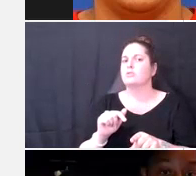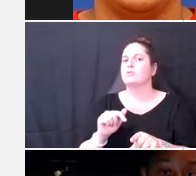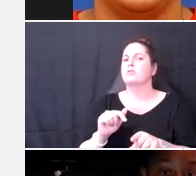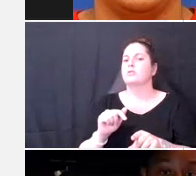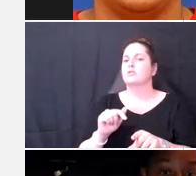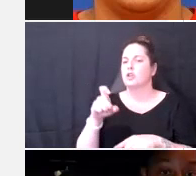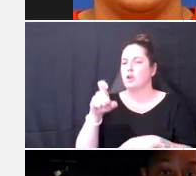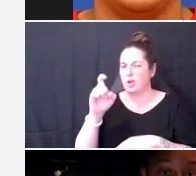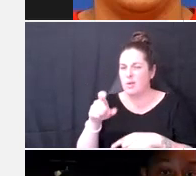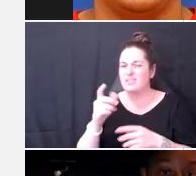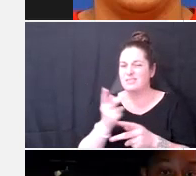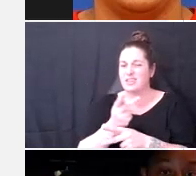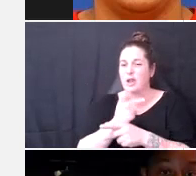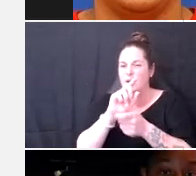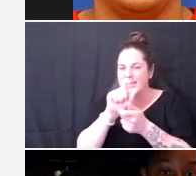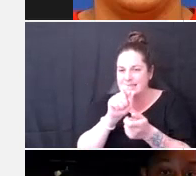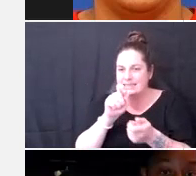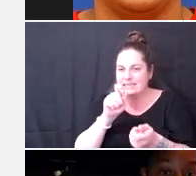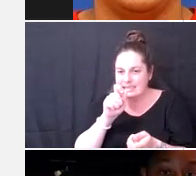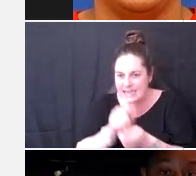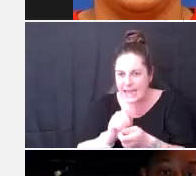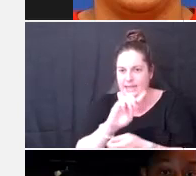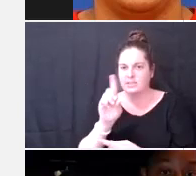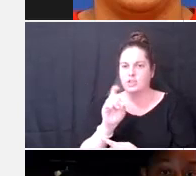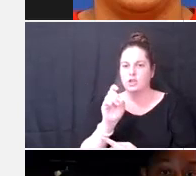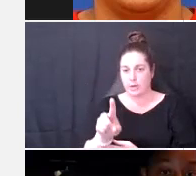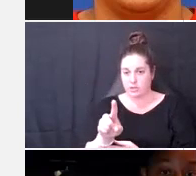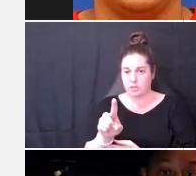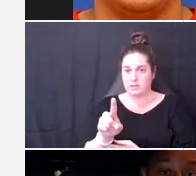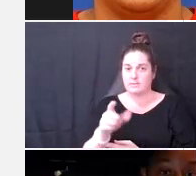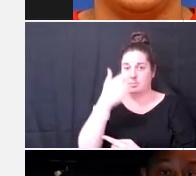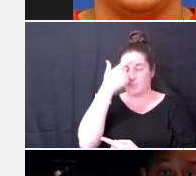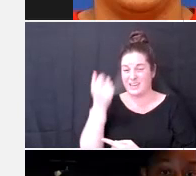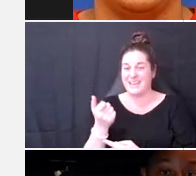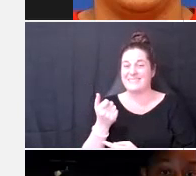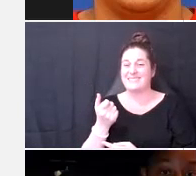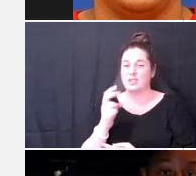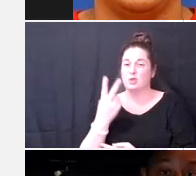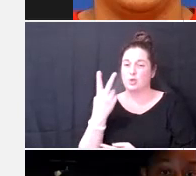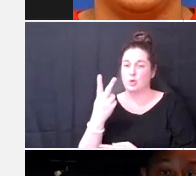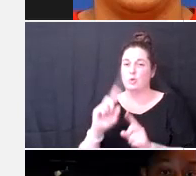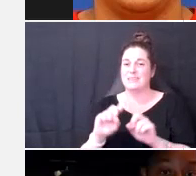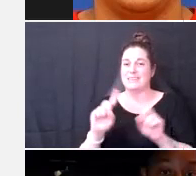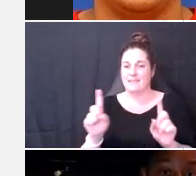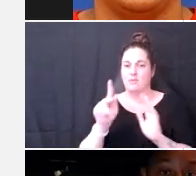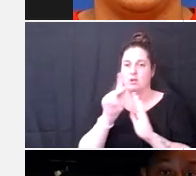object, okay? Because they're two very different properties, all right?